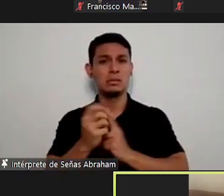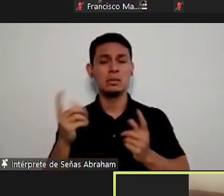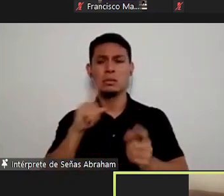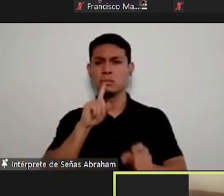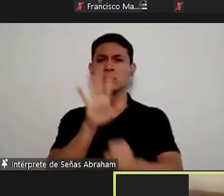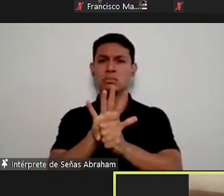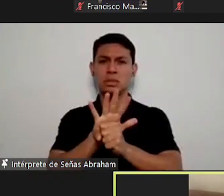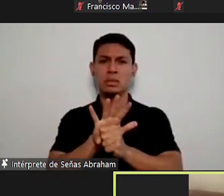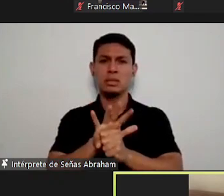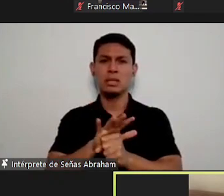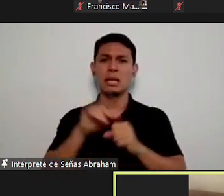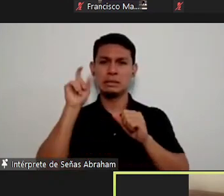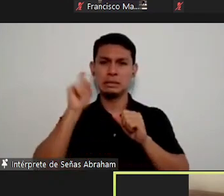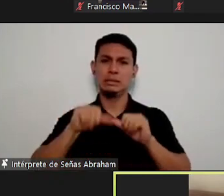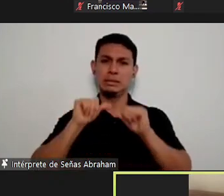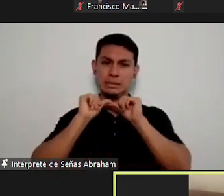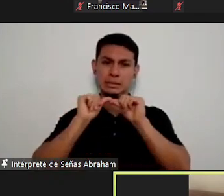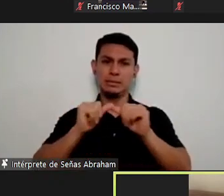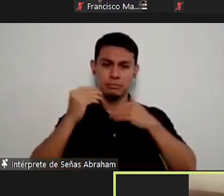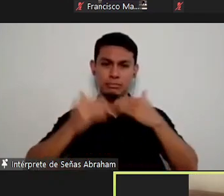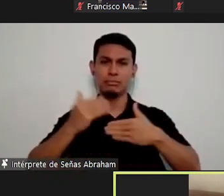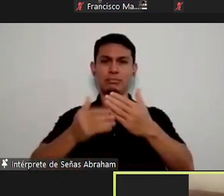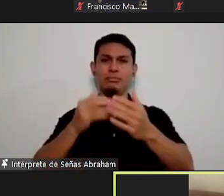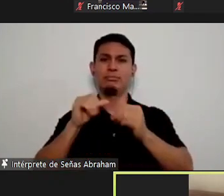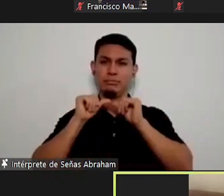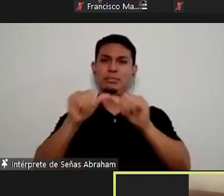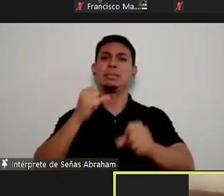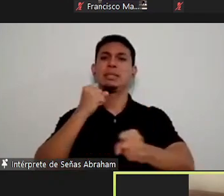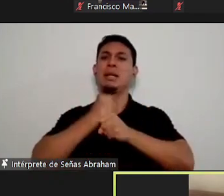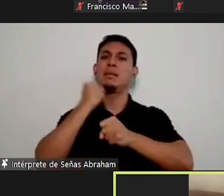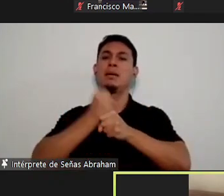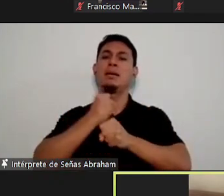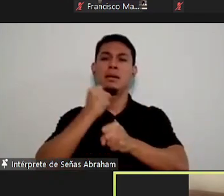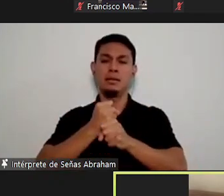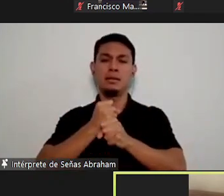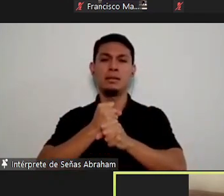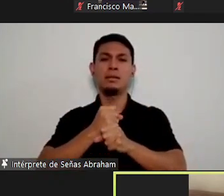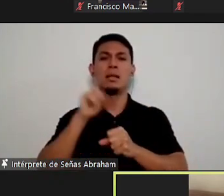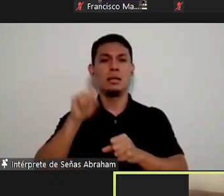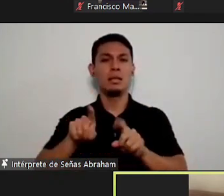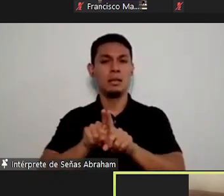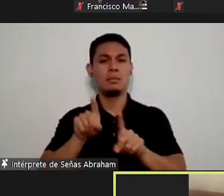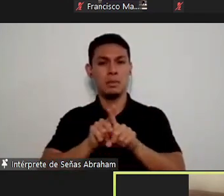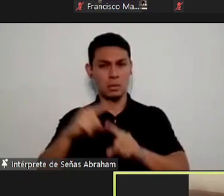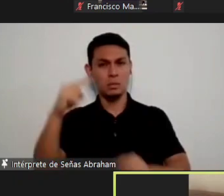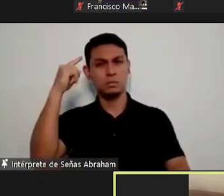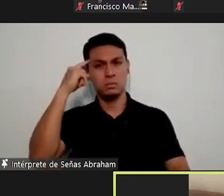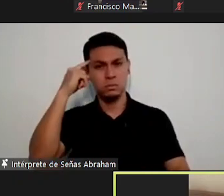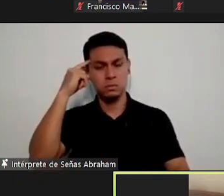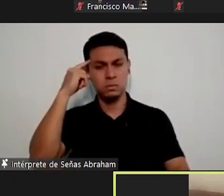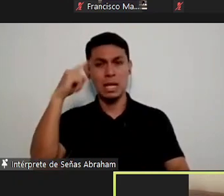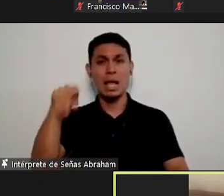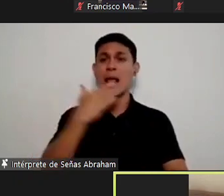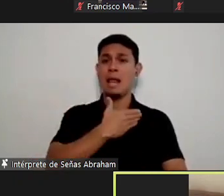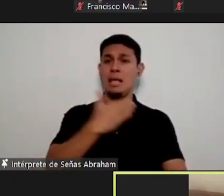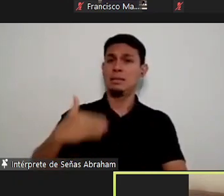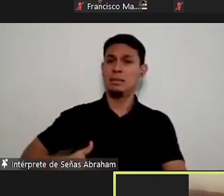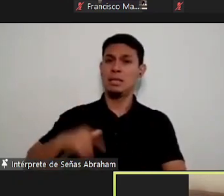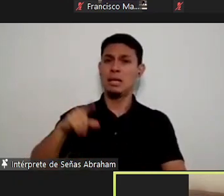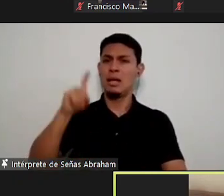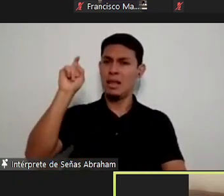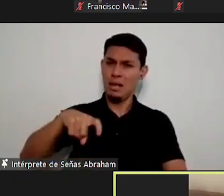situation we are committed to continue working and we consider that